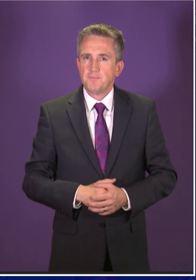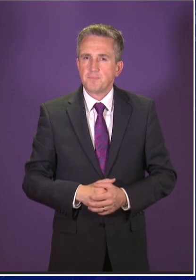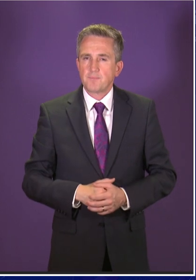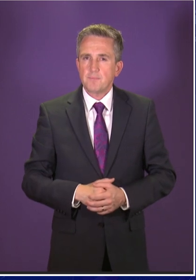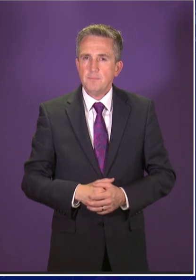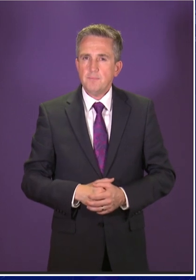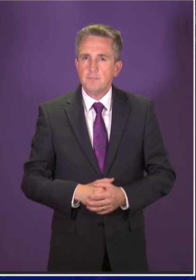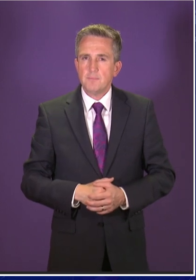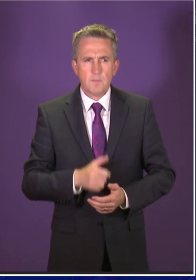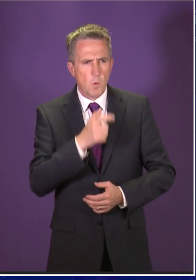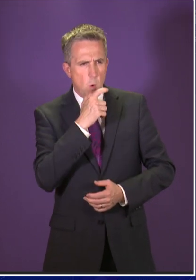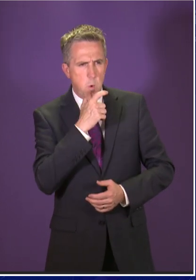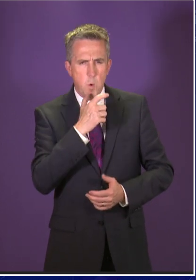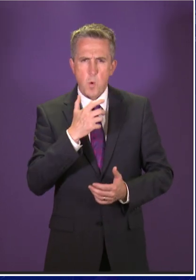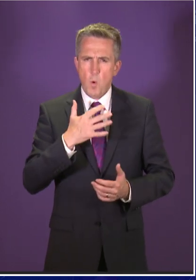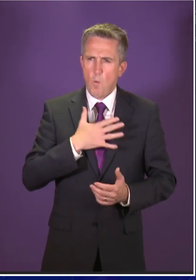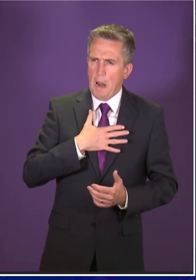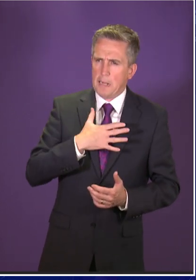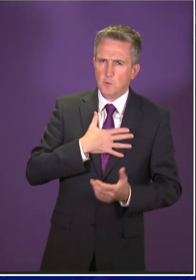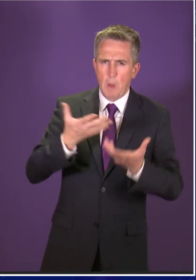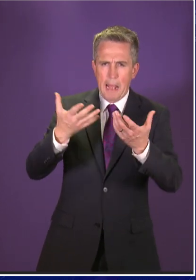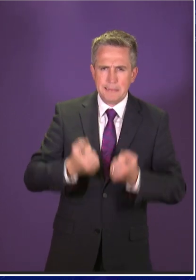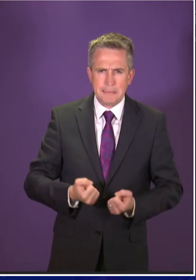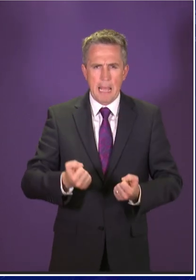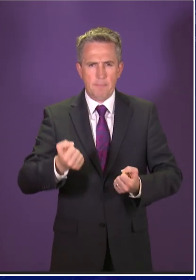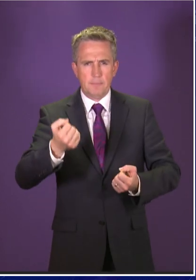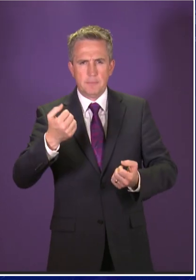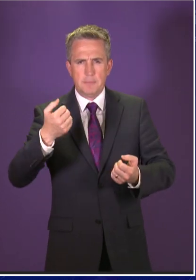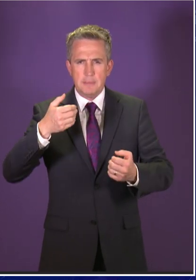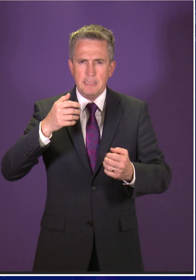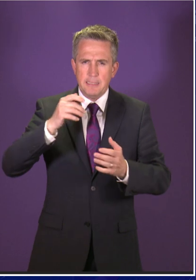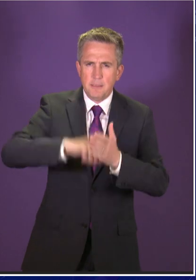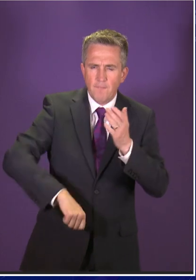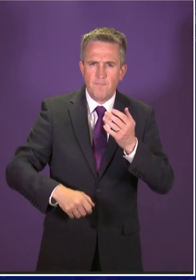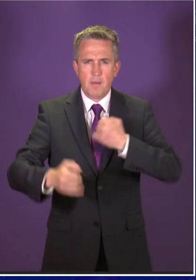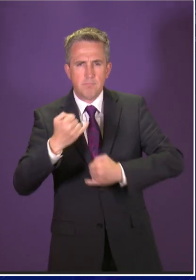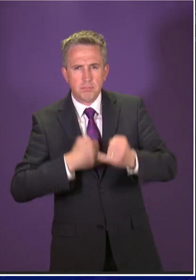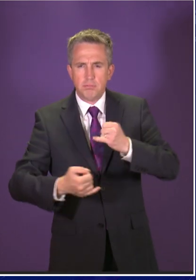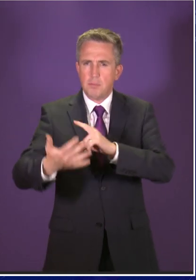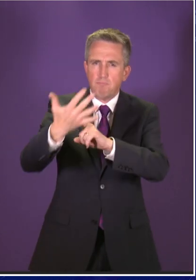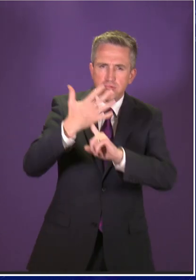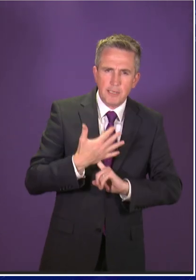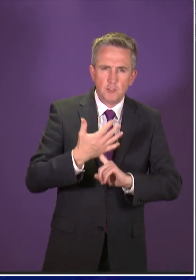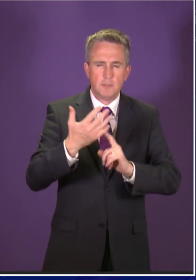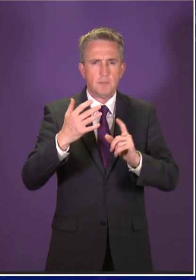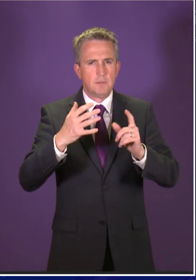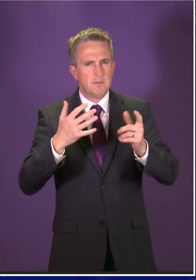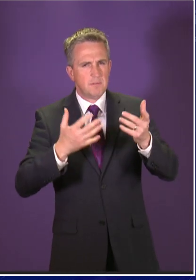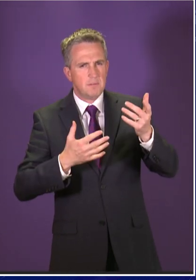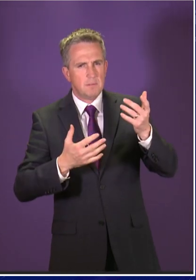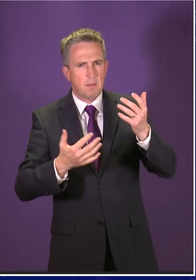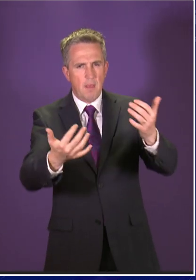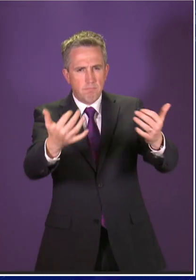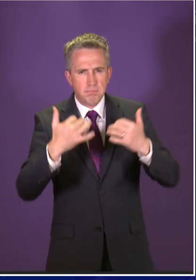For who would bear the whips and scorns of time? The oppressor's wrong,